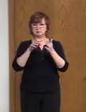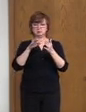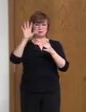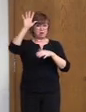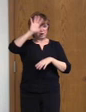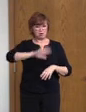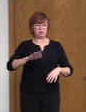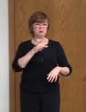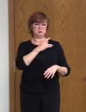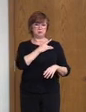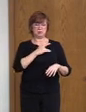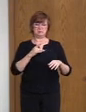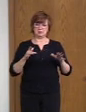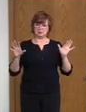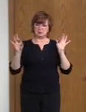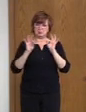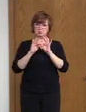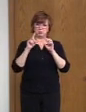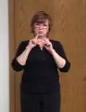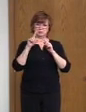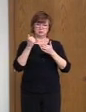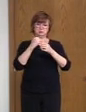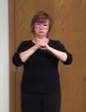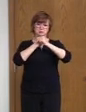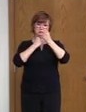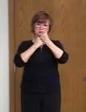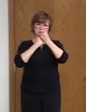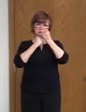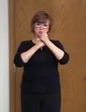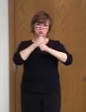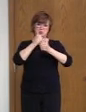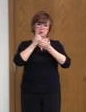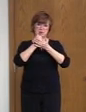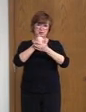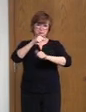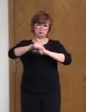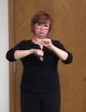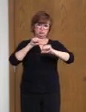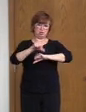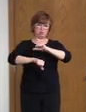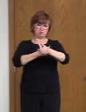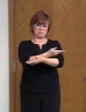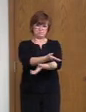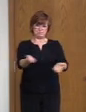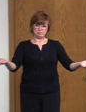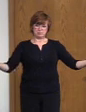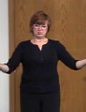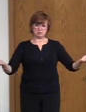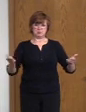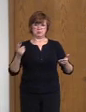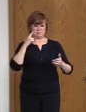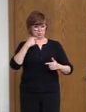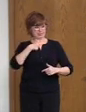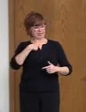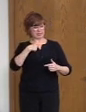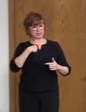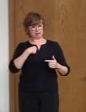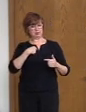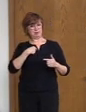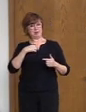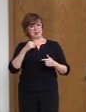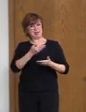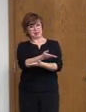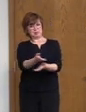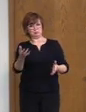not just for ourselves, but for others and for those around us. It is the Saskatchewan way, and it's how we will